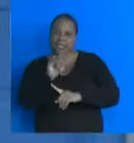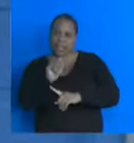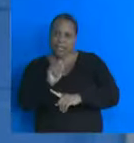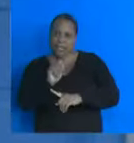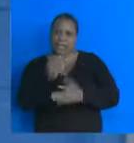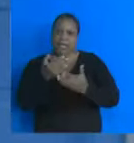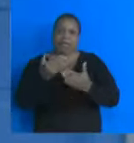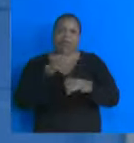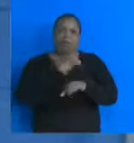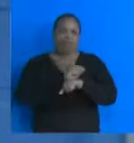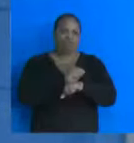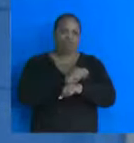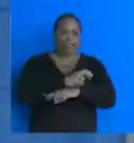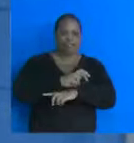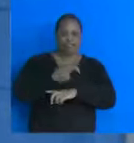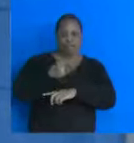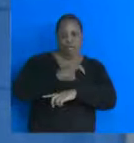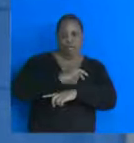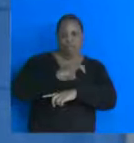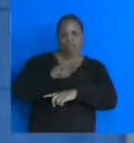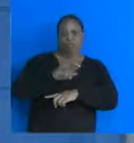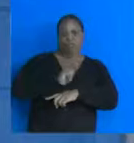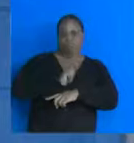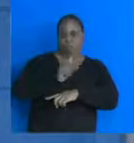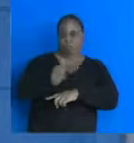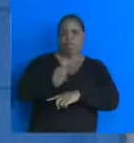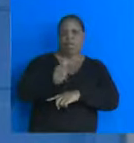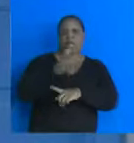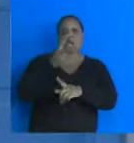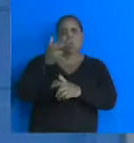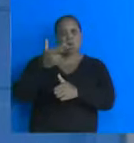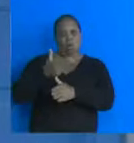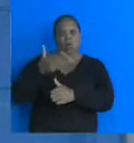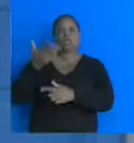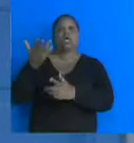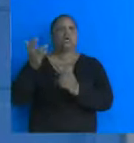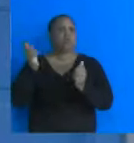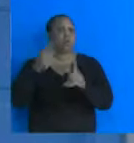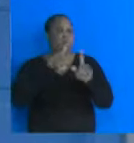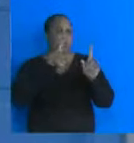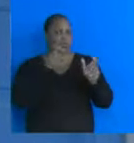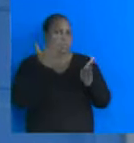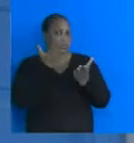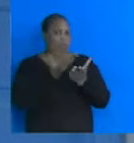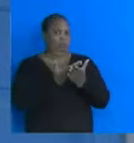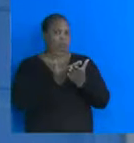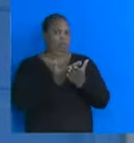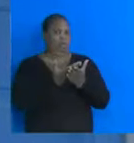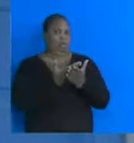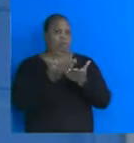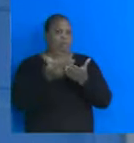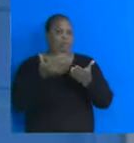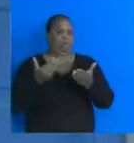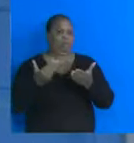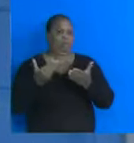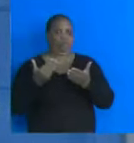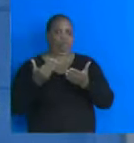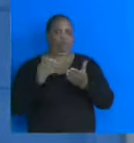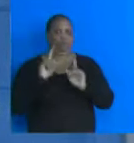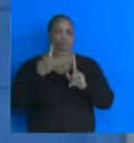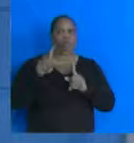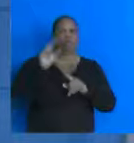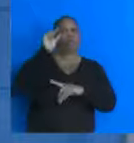prearranged transport, and hotel booking. All travelers must test upon arrival before proceeding to the